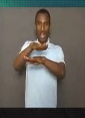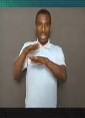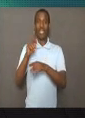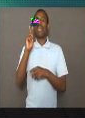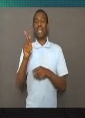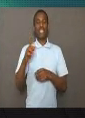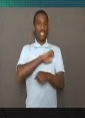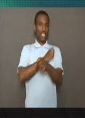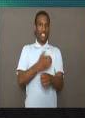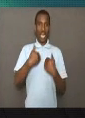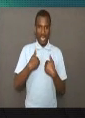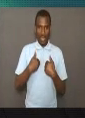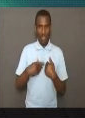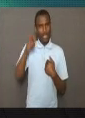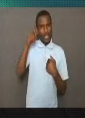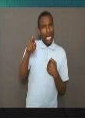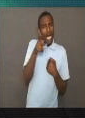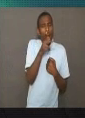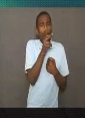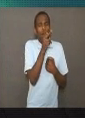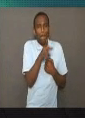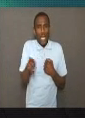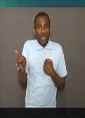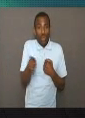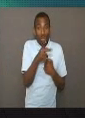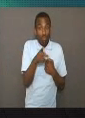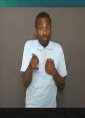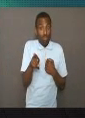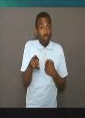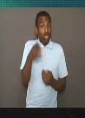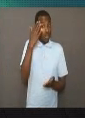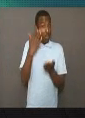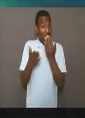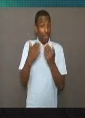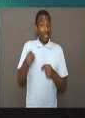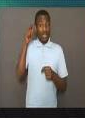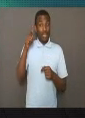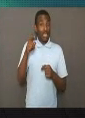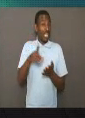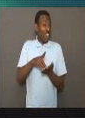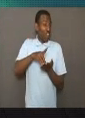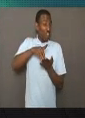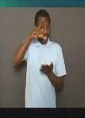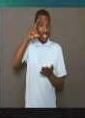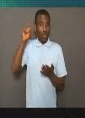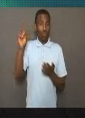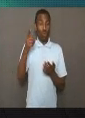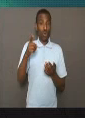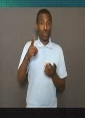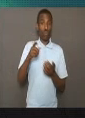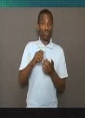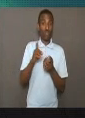When the pendulum is at its maximum displacement, also